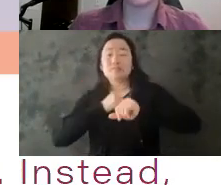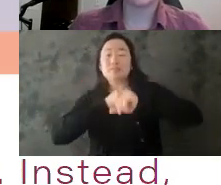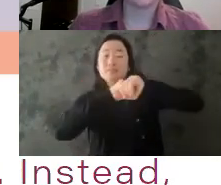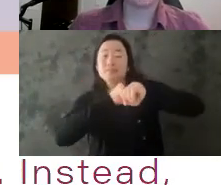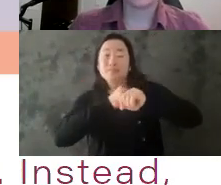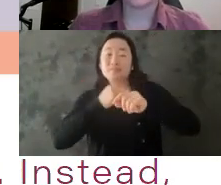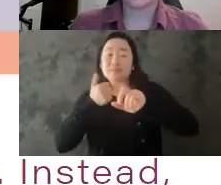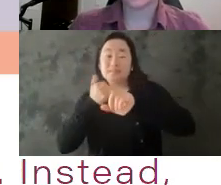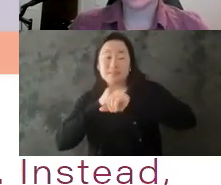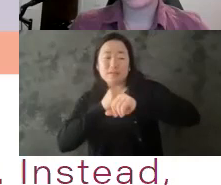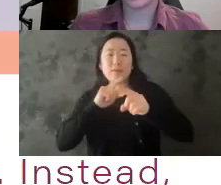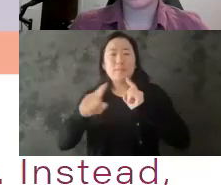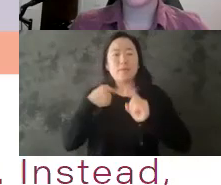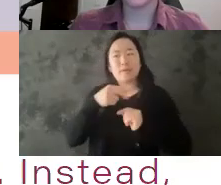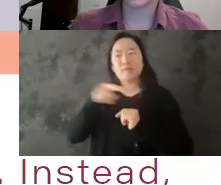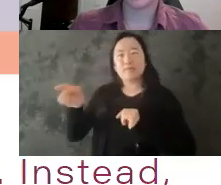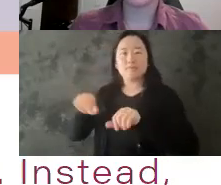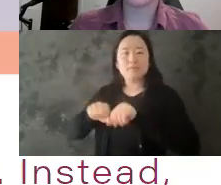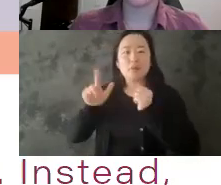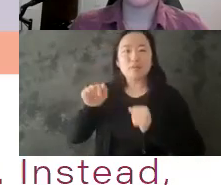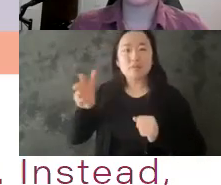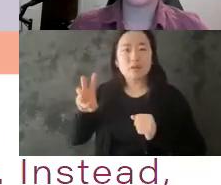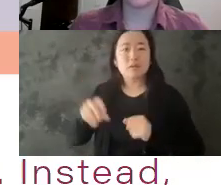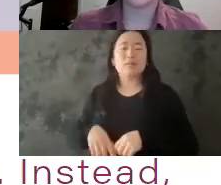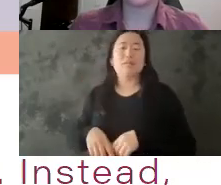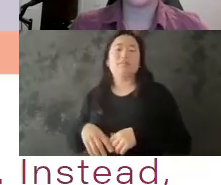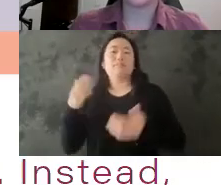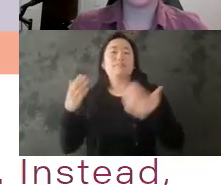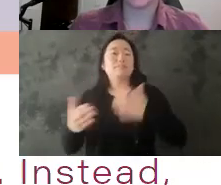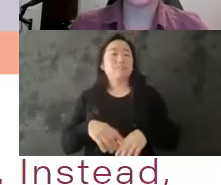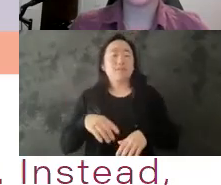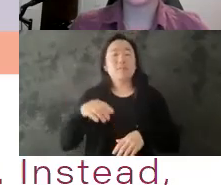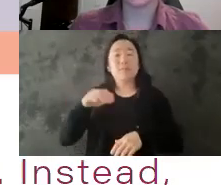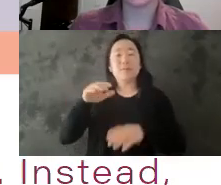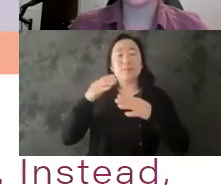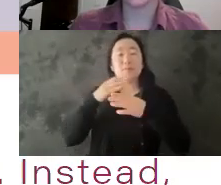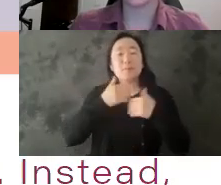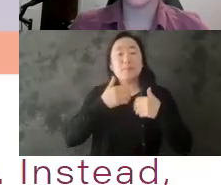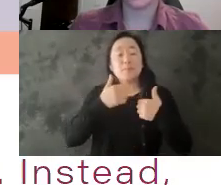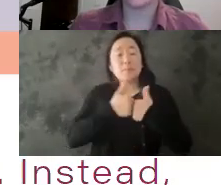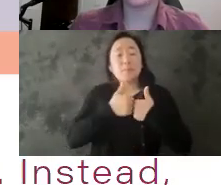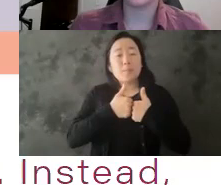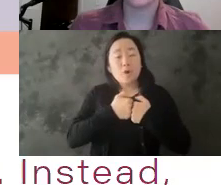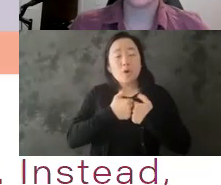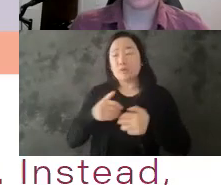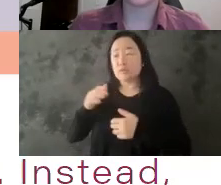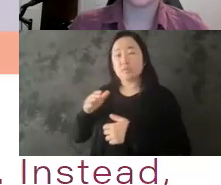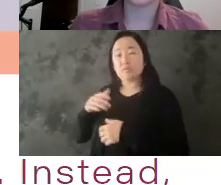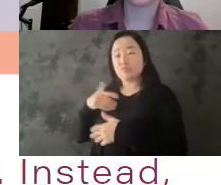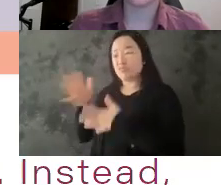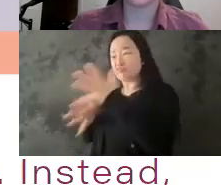that. Maybe they're with an abusive partner and their partner coerces them into committing something that's against the law.